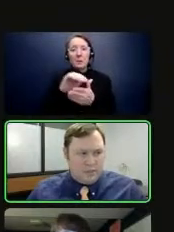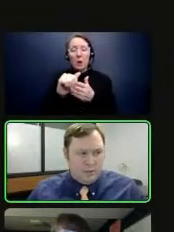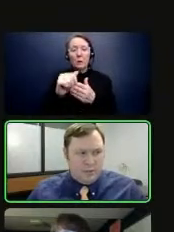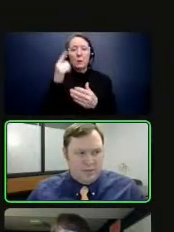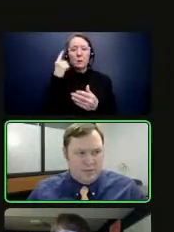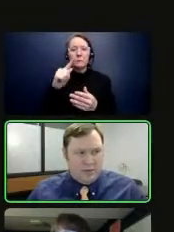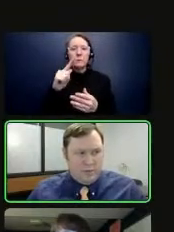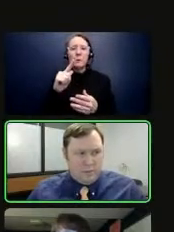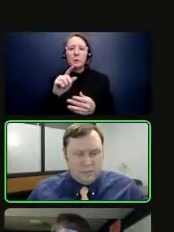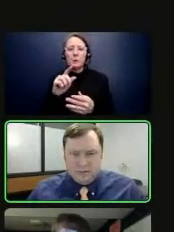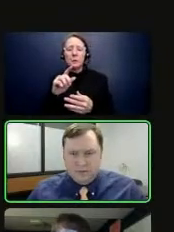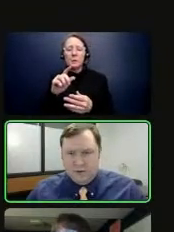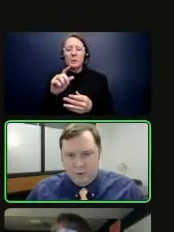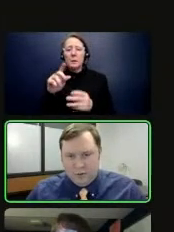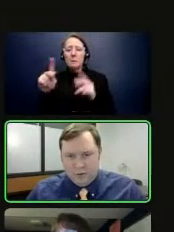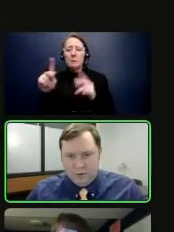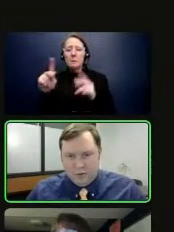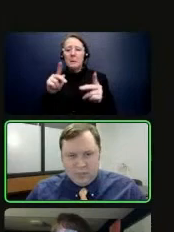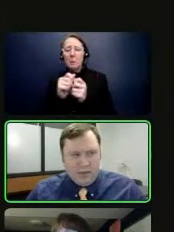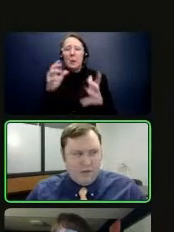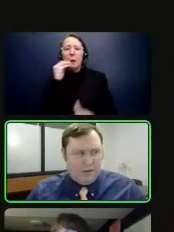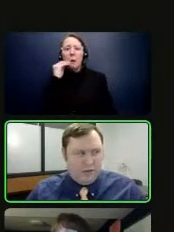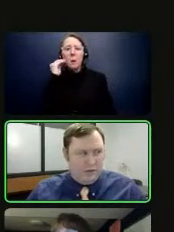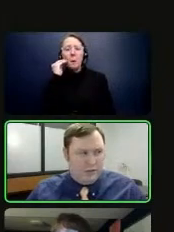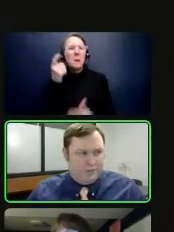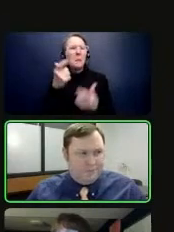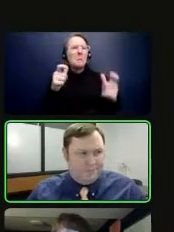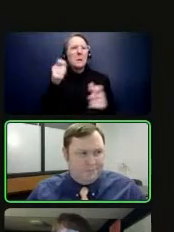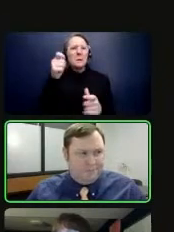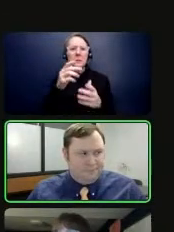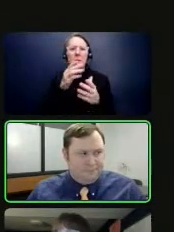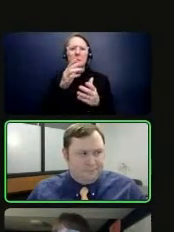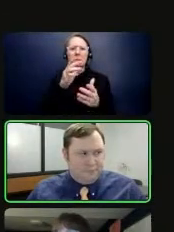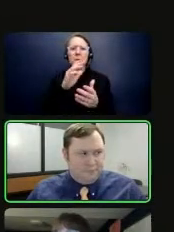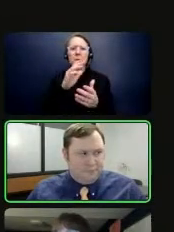piece, single piece of it was this for the purchase of the Navigation Center.